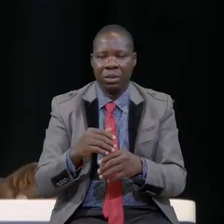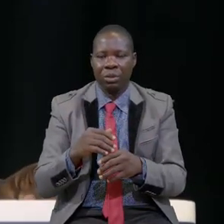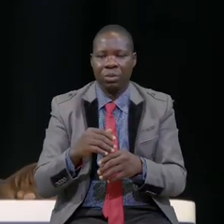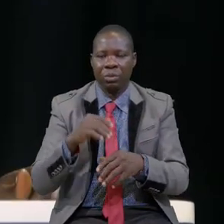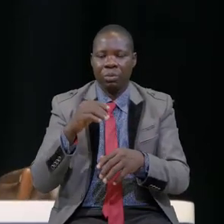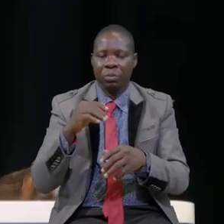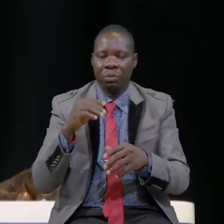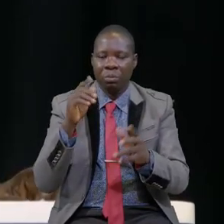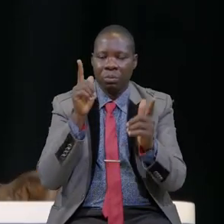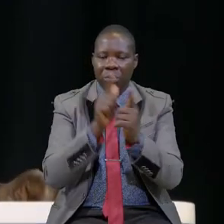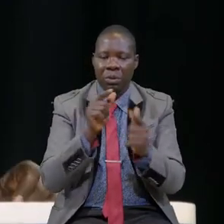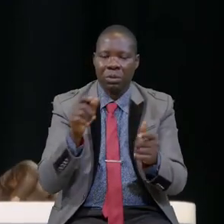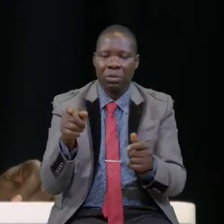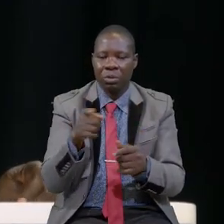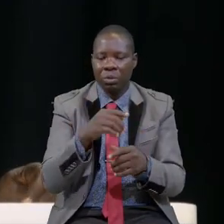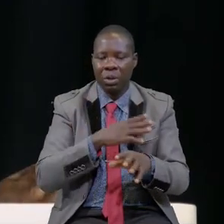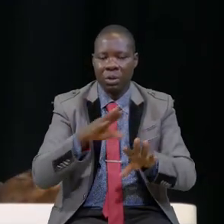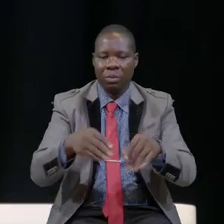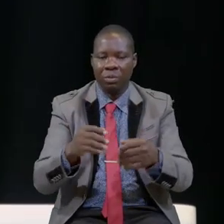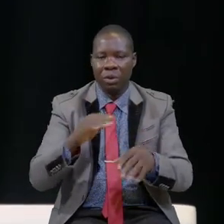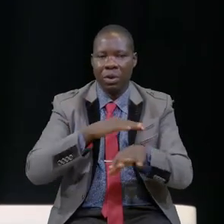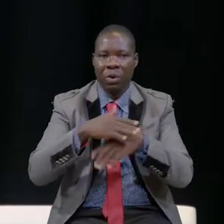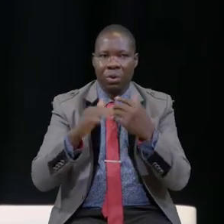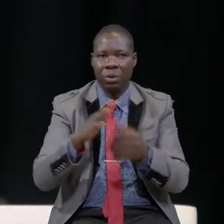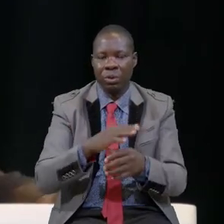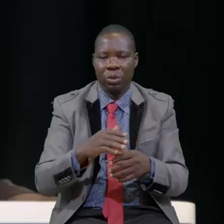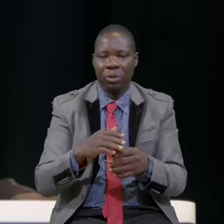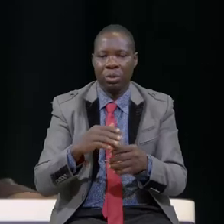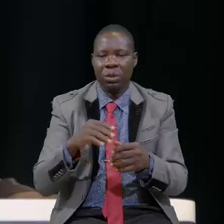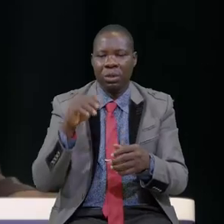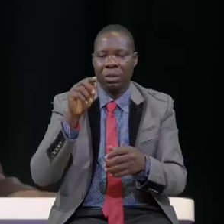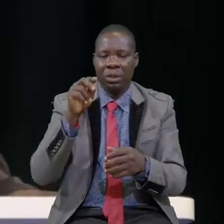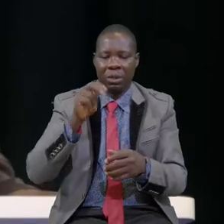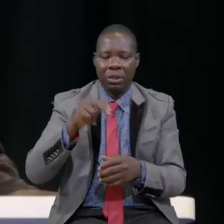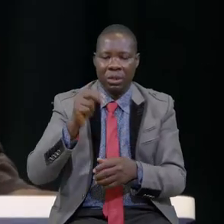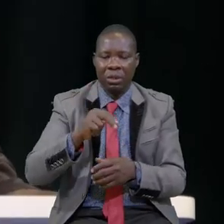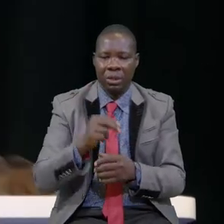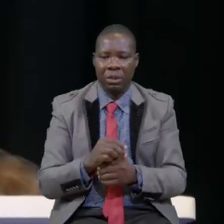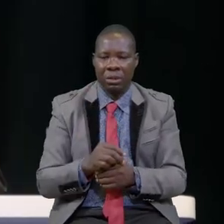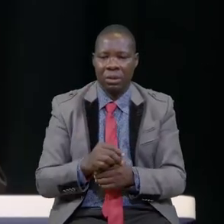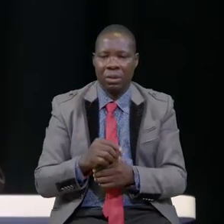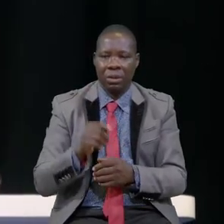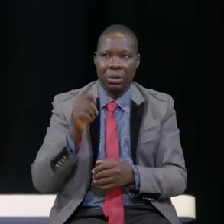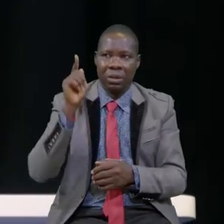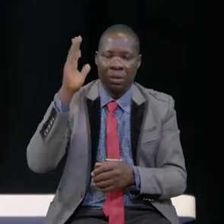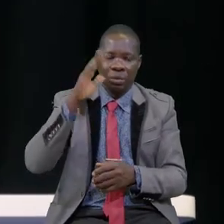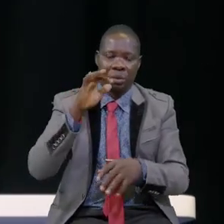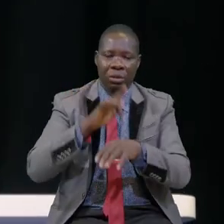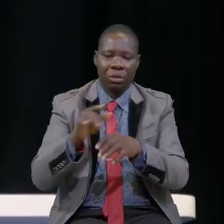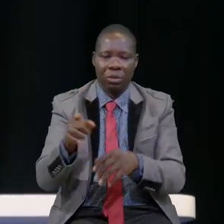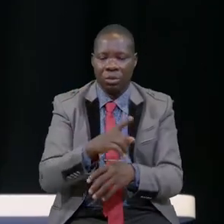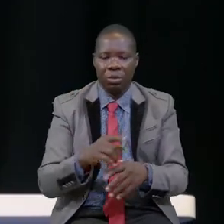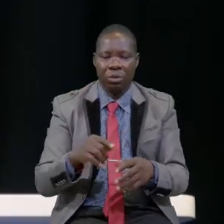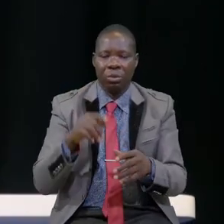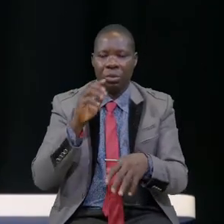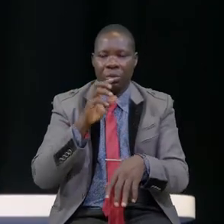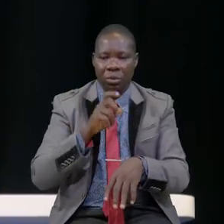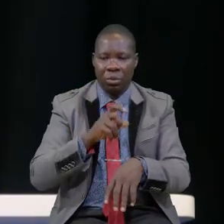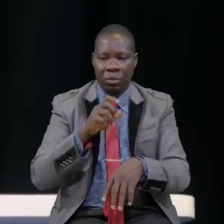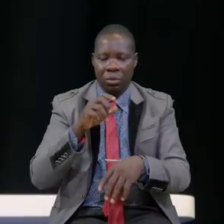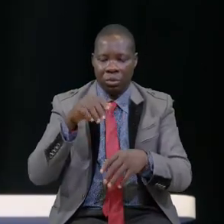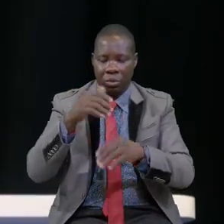need you will also meet your physical need he will touch you tonight and you will never